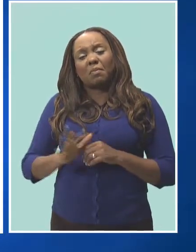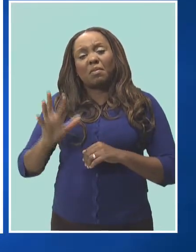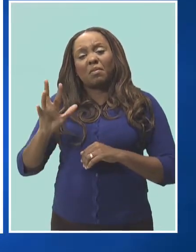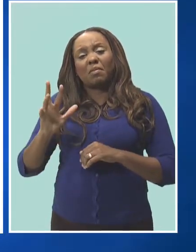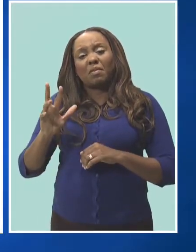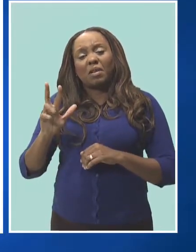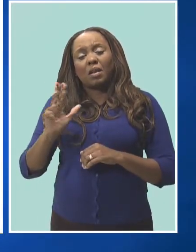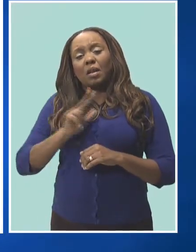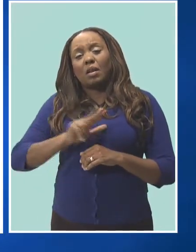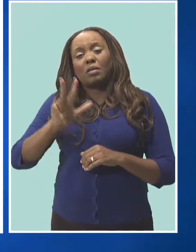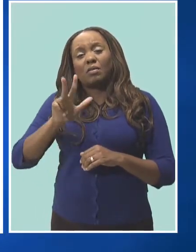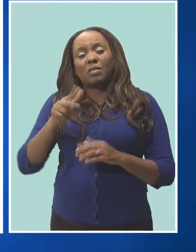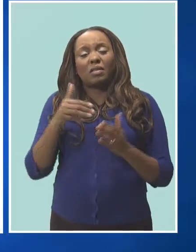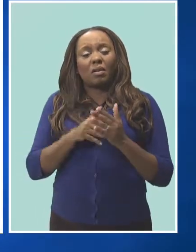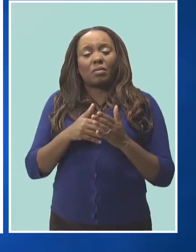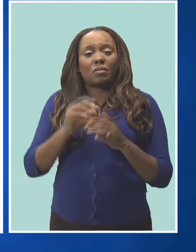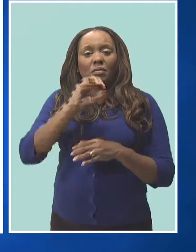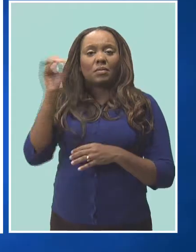3,000% increase.